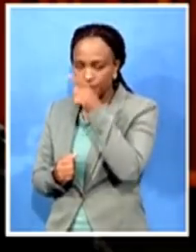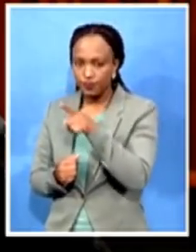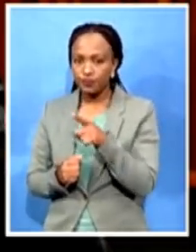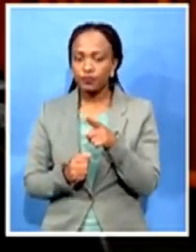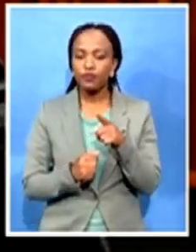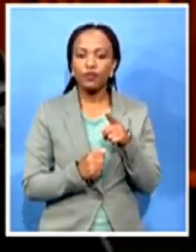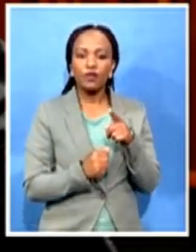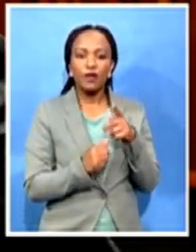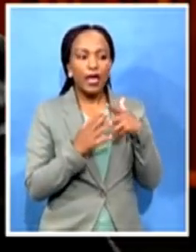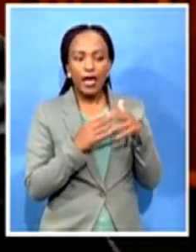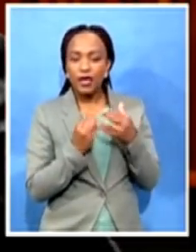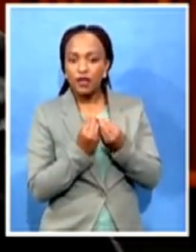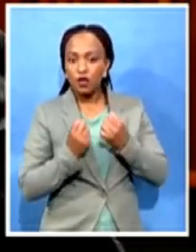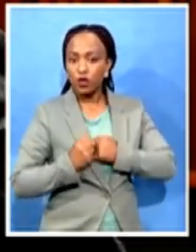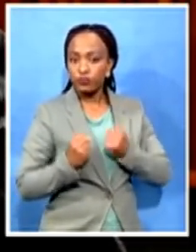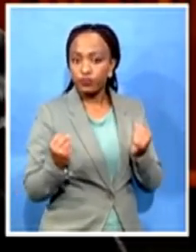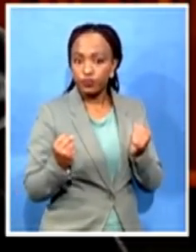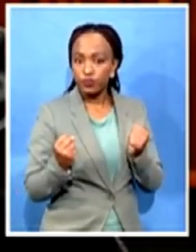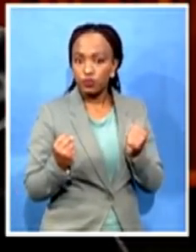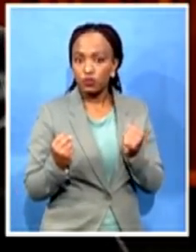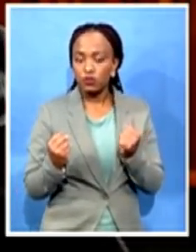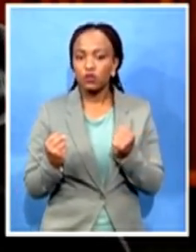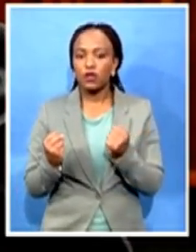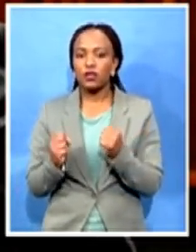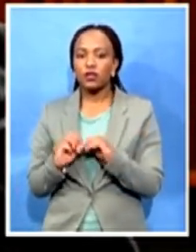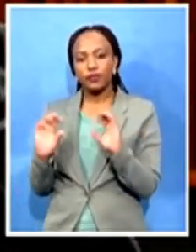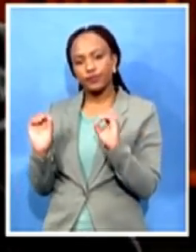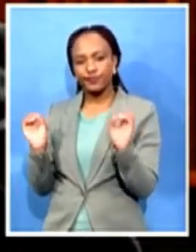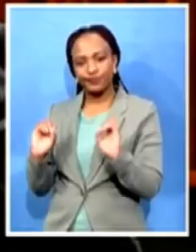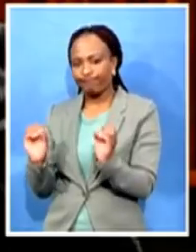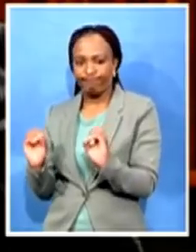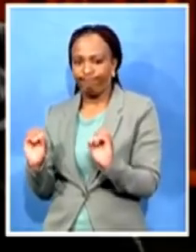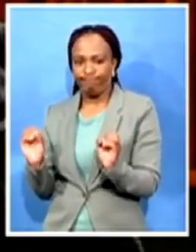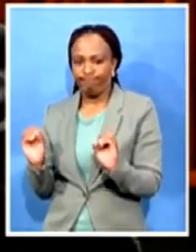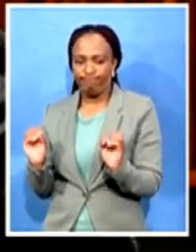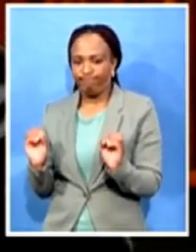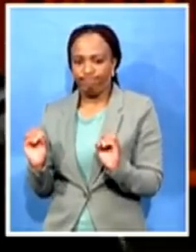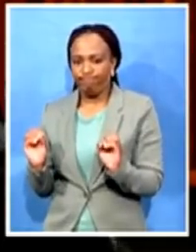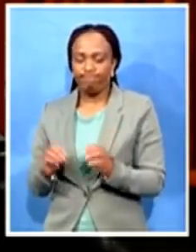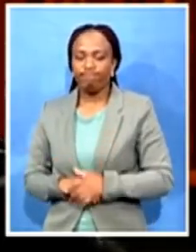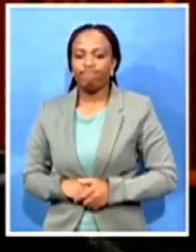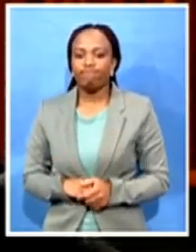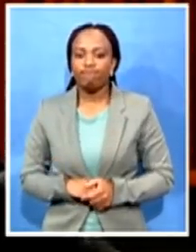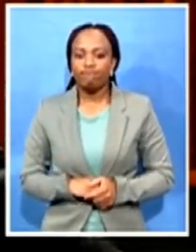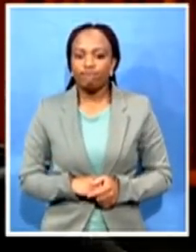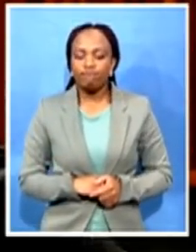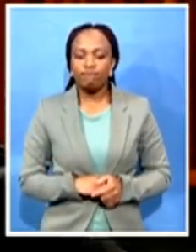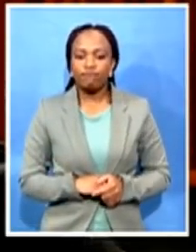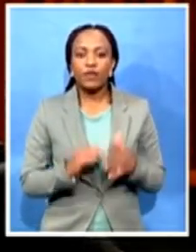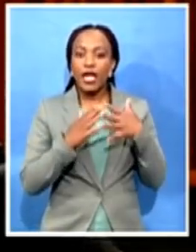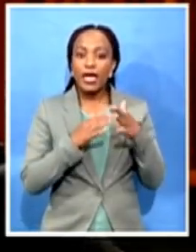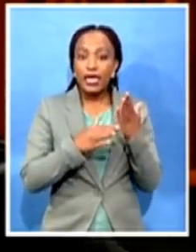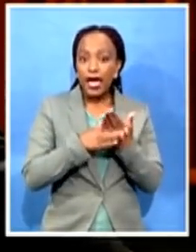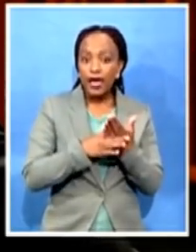traffic violations. Right. And are there any other pending cases? Not unless there's